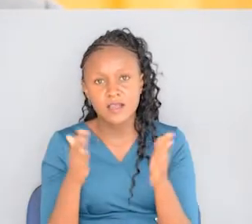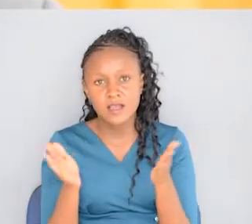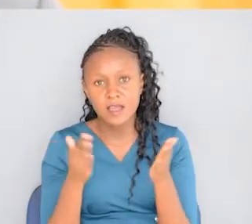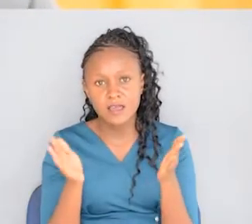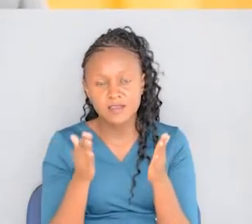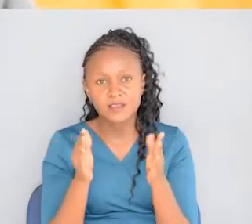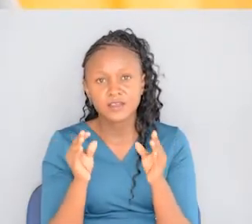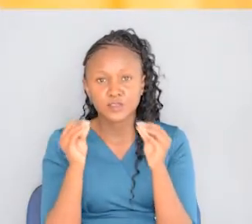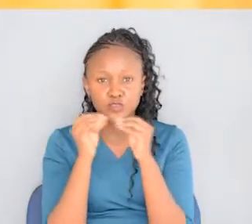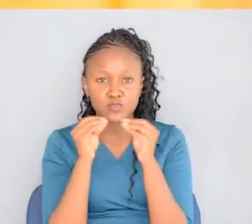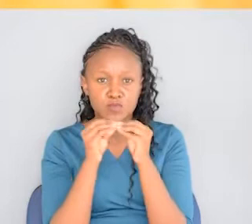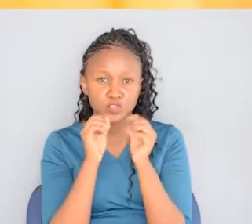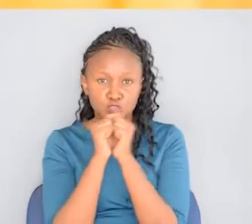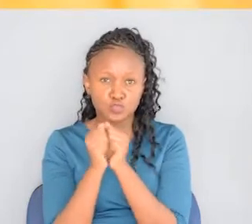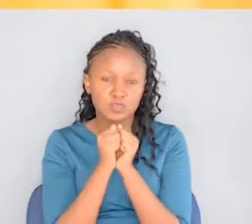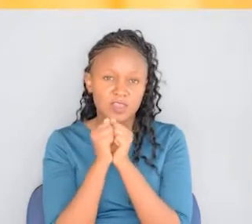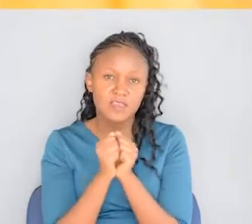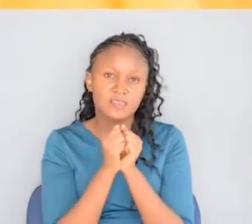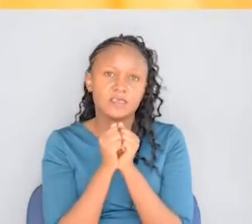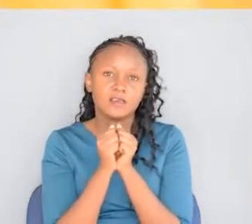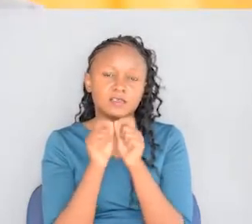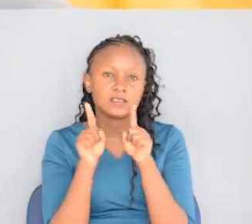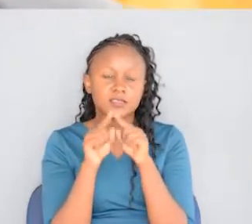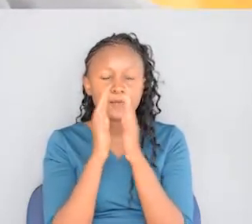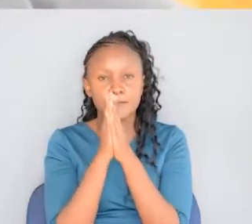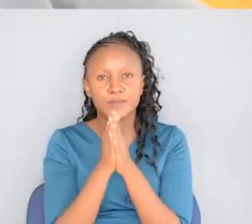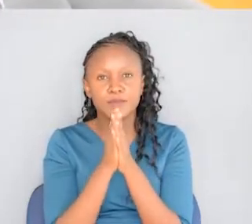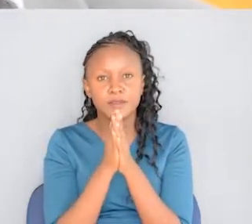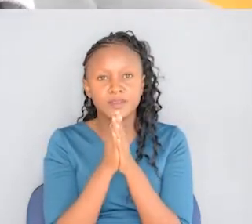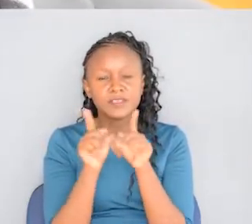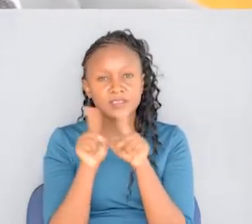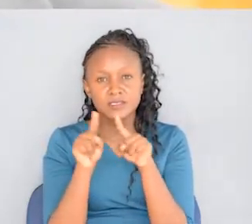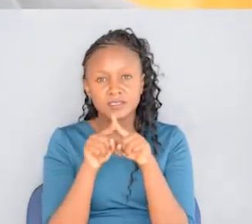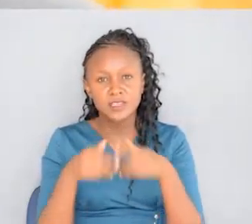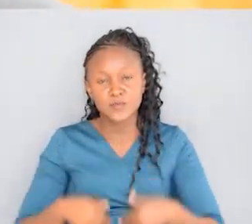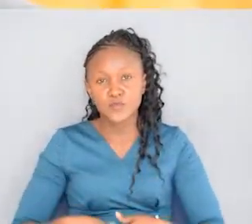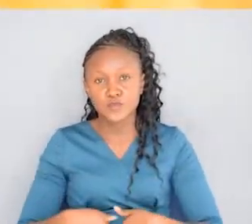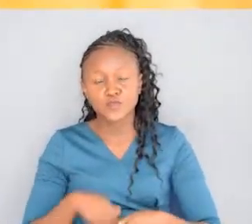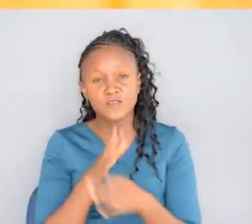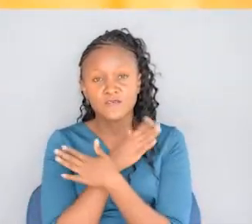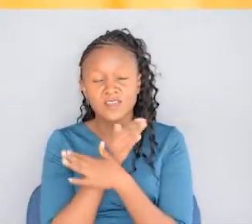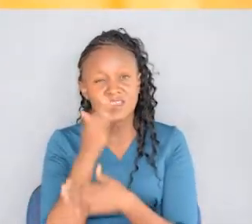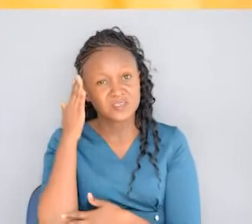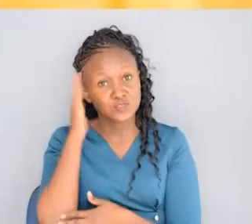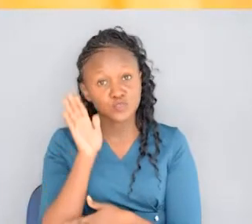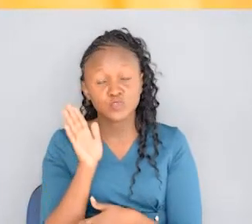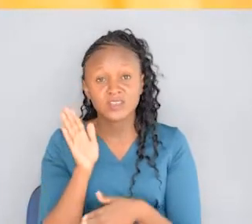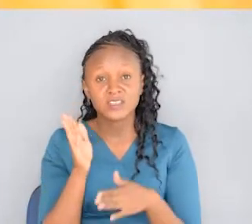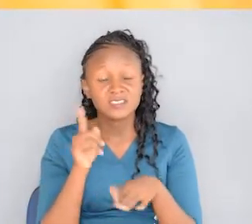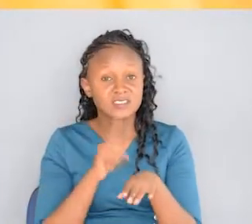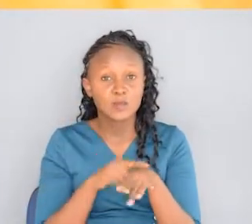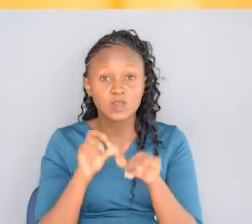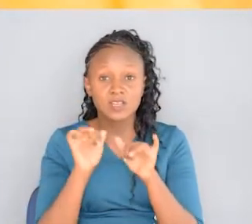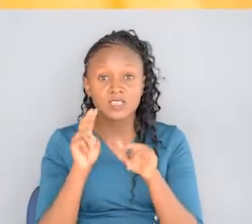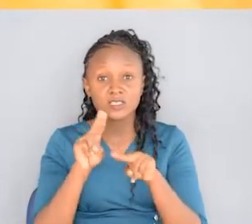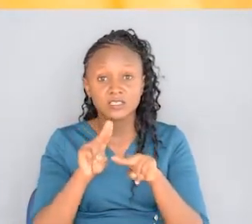together and pray. So as a youth, as friends, I don't know whether the last time you sat together with your friends